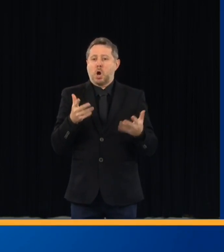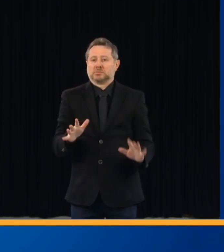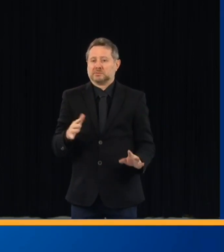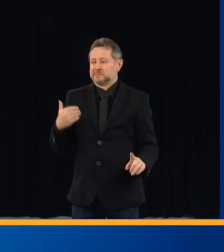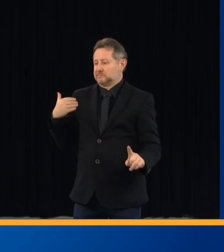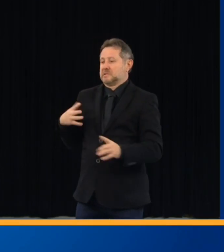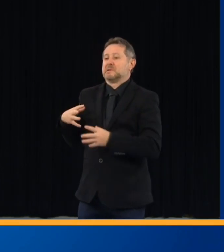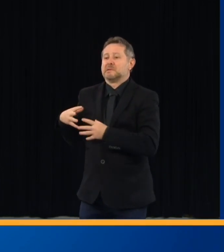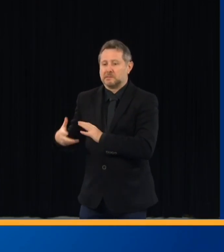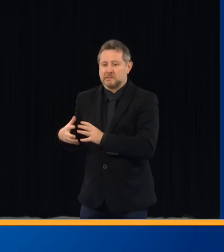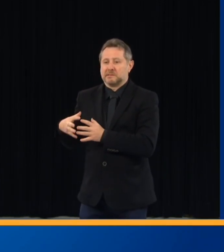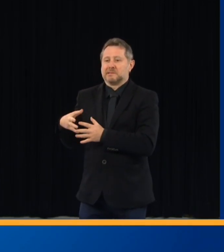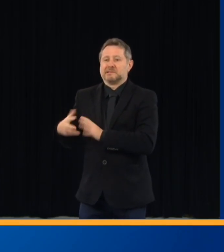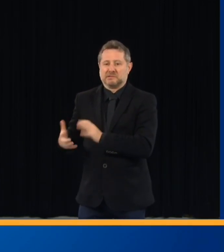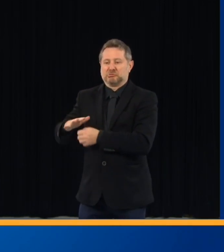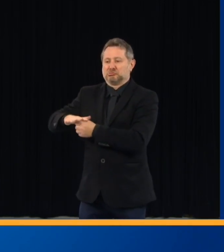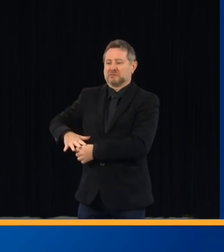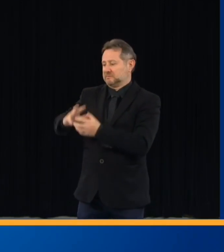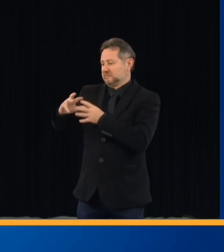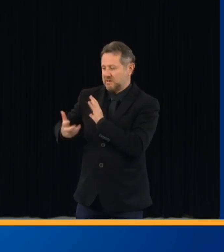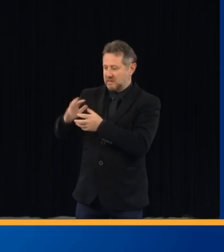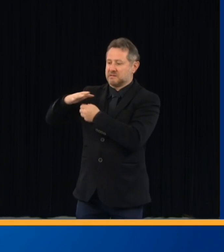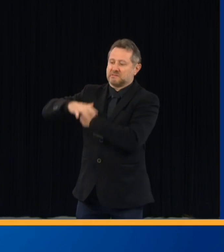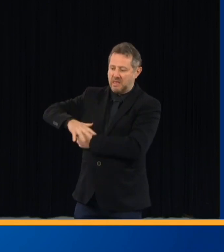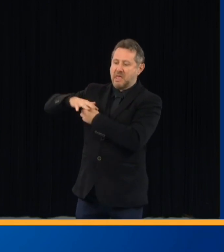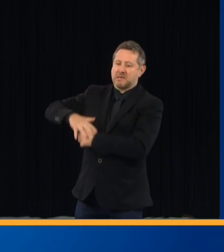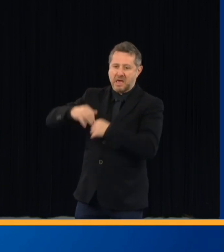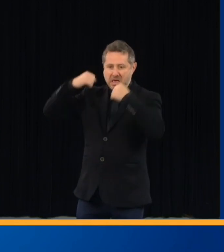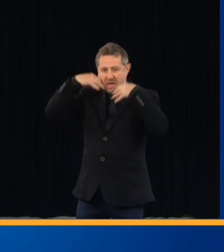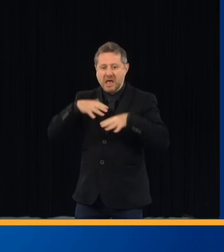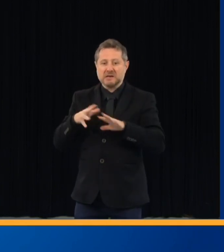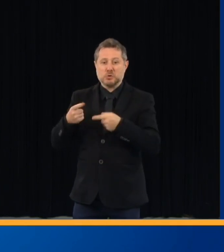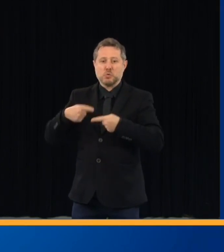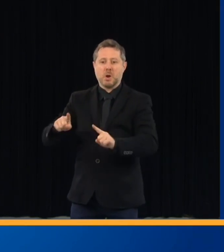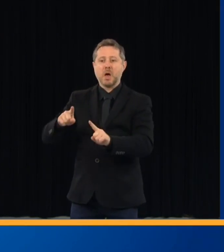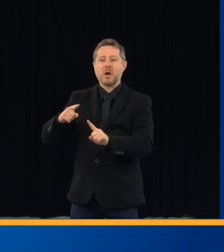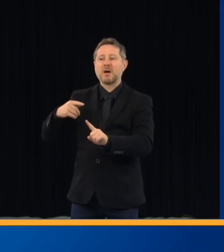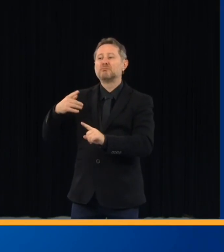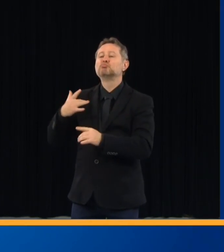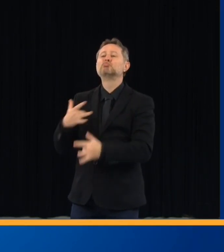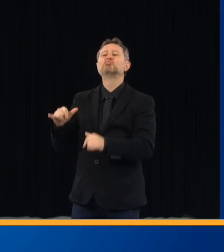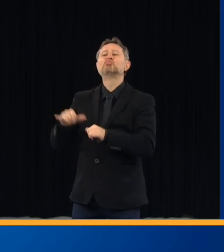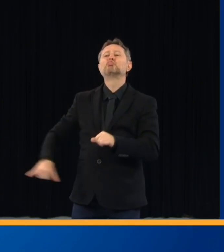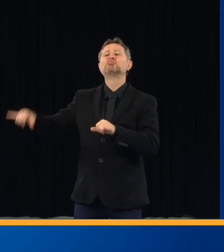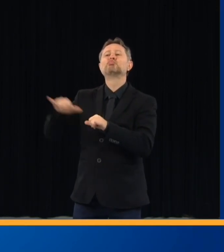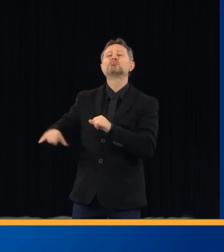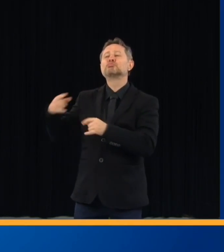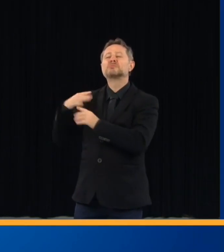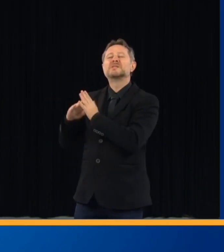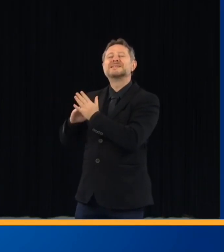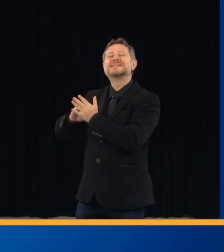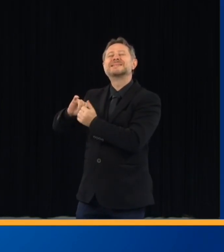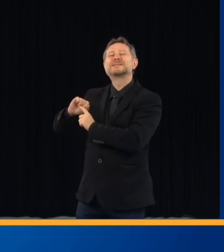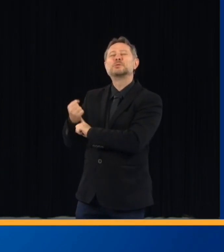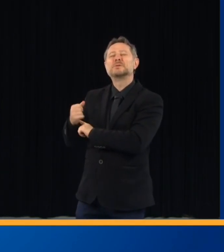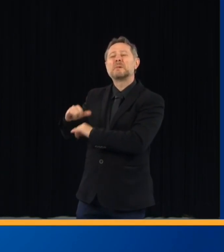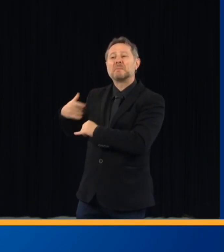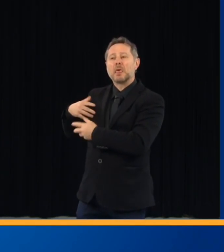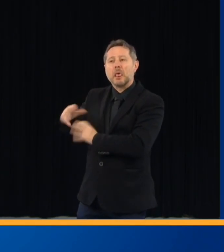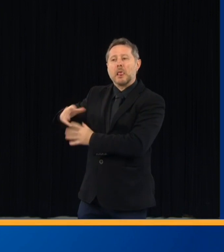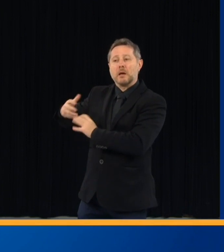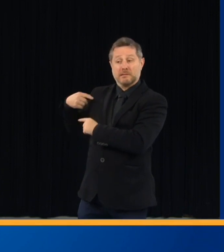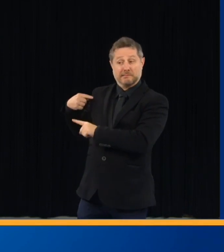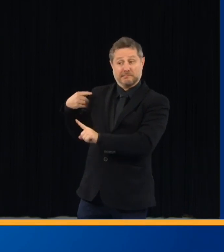in normal circumstances, right? So if the hospitals before